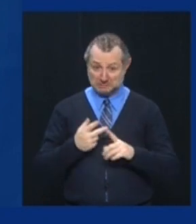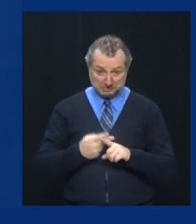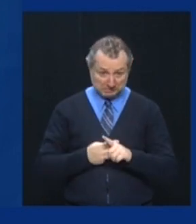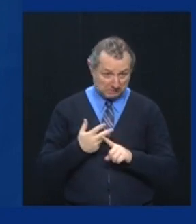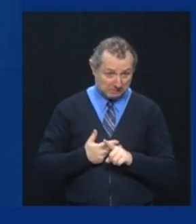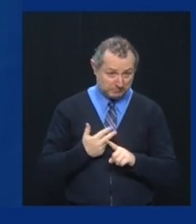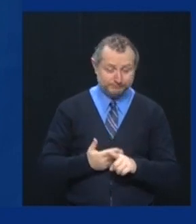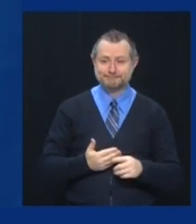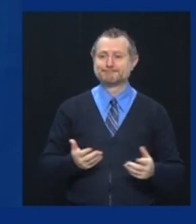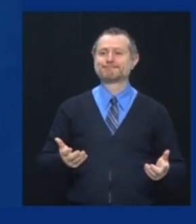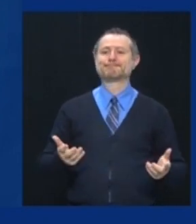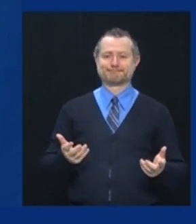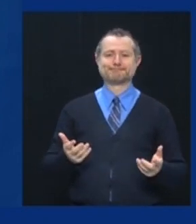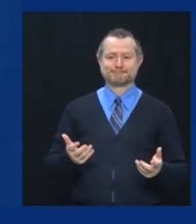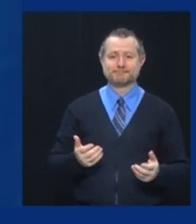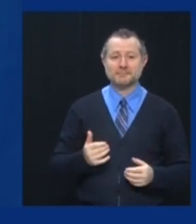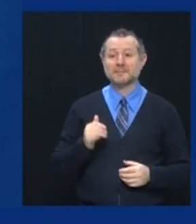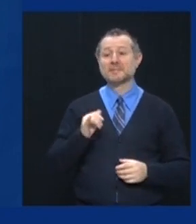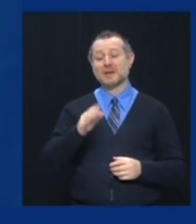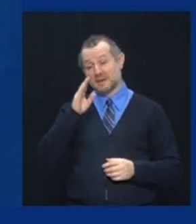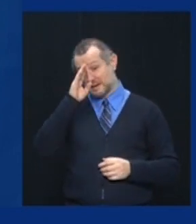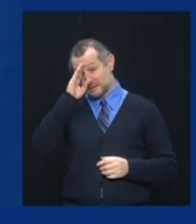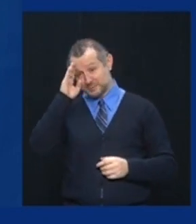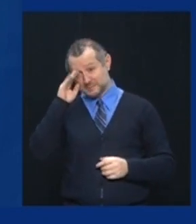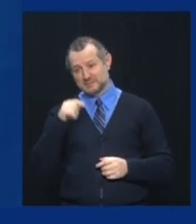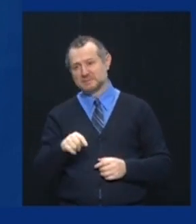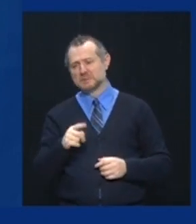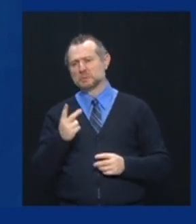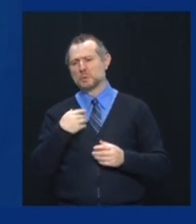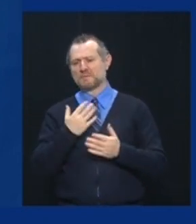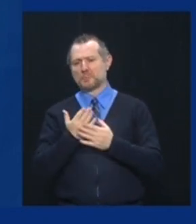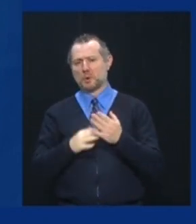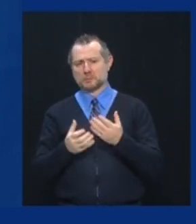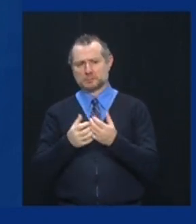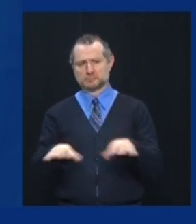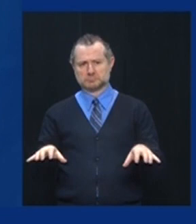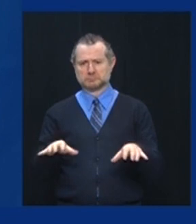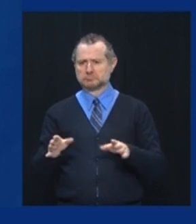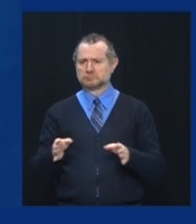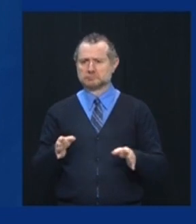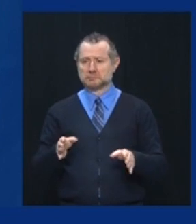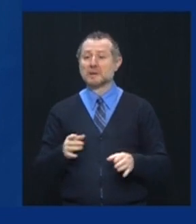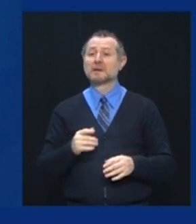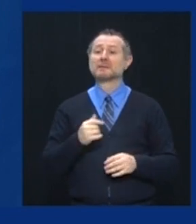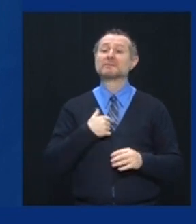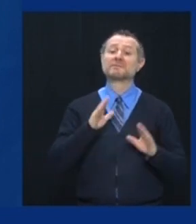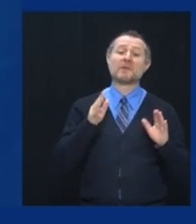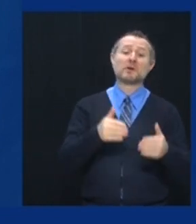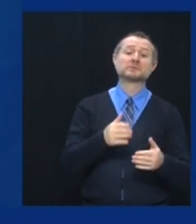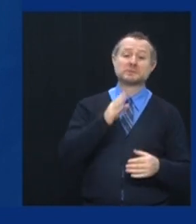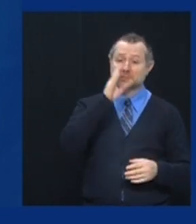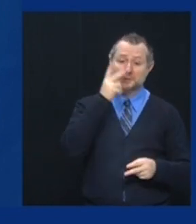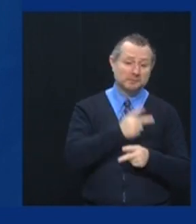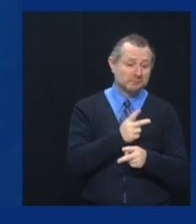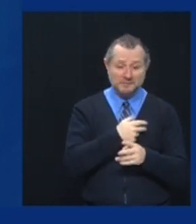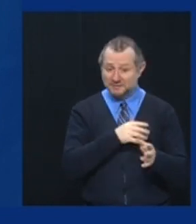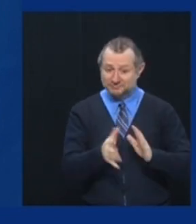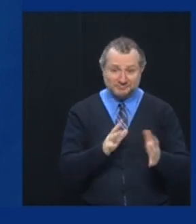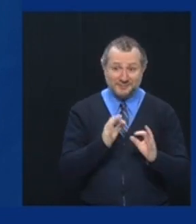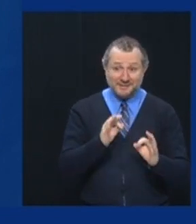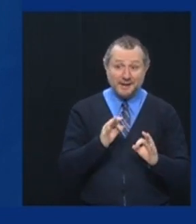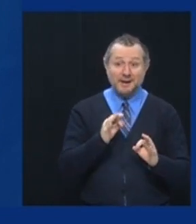hospitals, there's two dimensions. The hospitals now are the focus because the hospitals are focusing on the healthcare